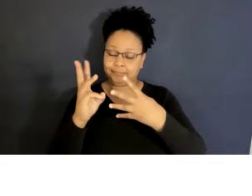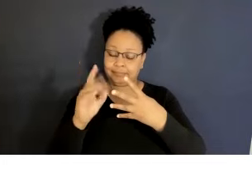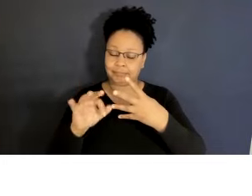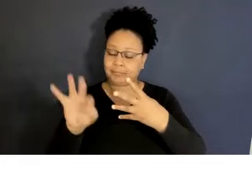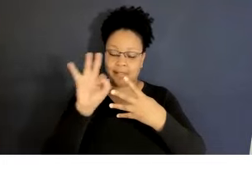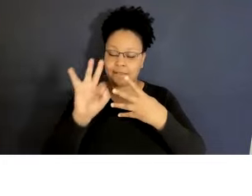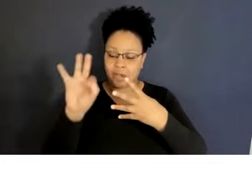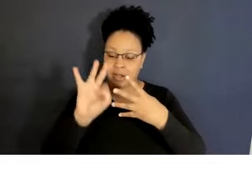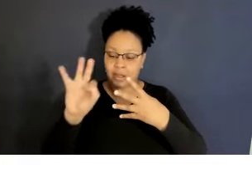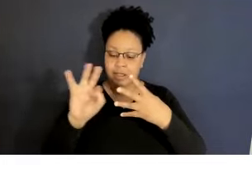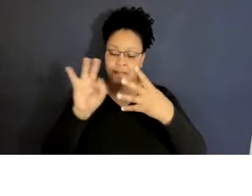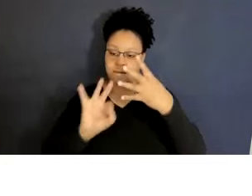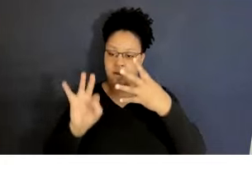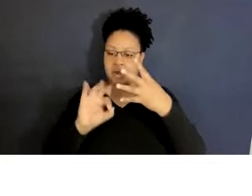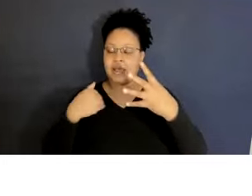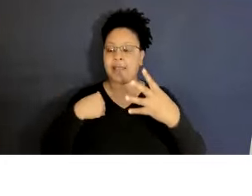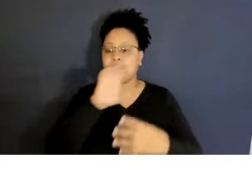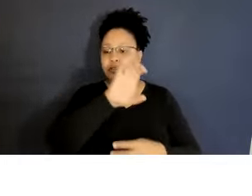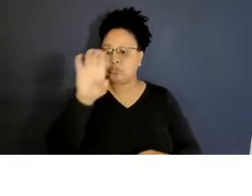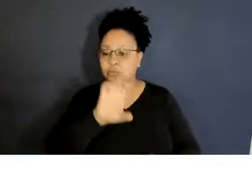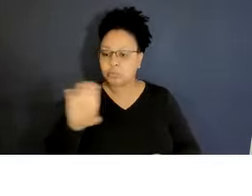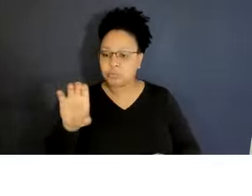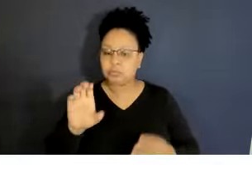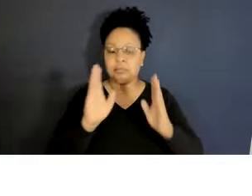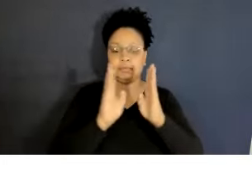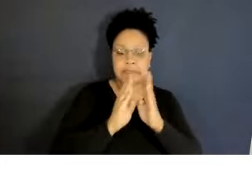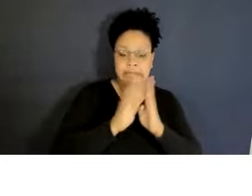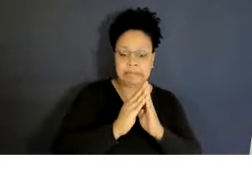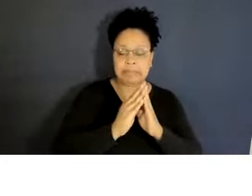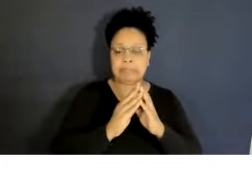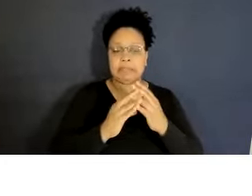Zoom meeting that we are calling Let's Talk